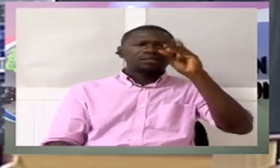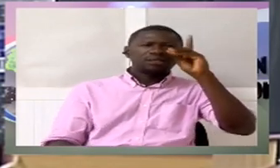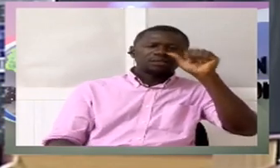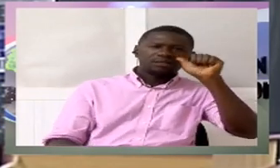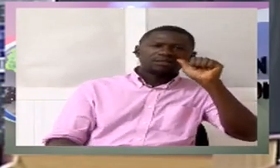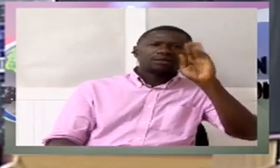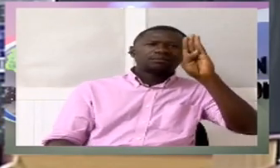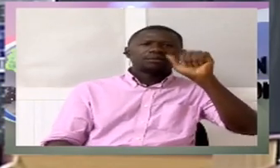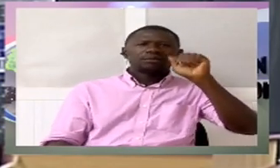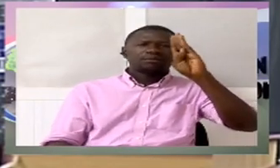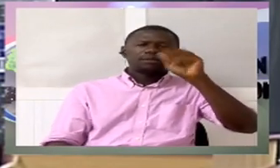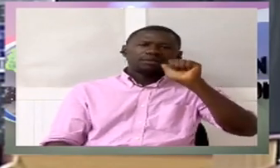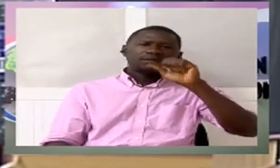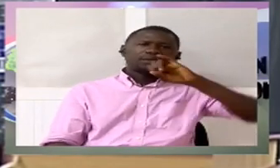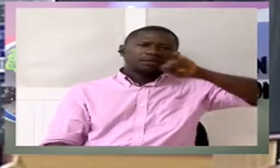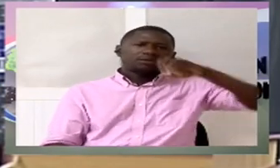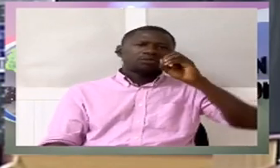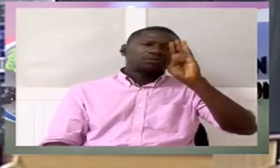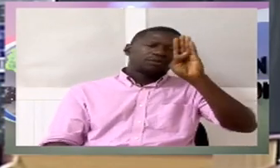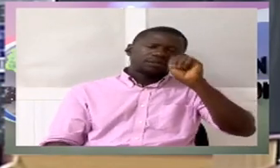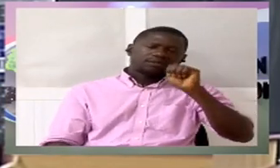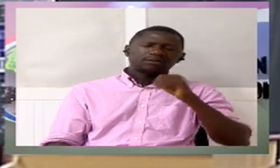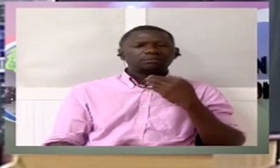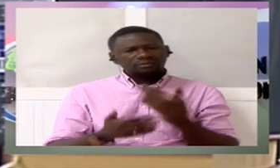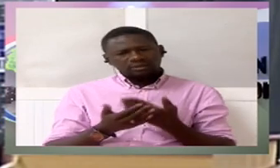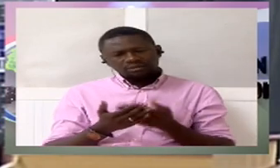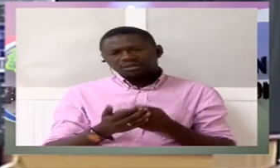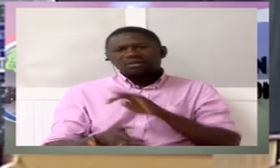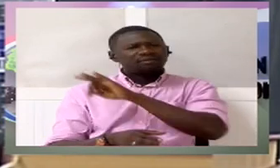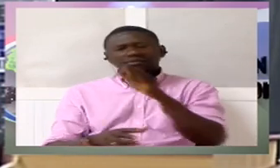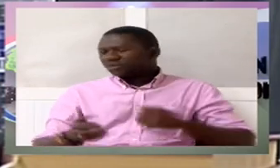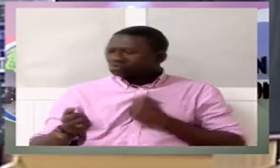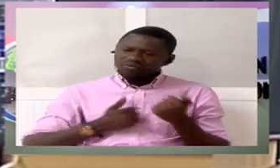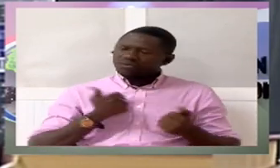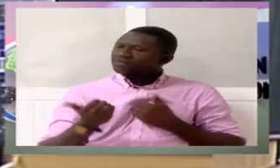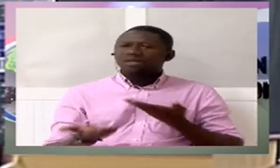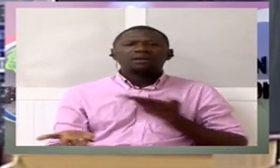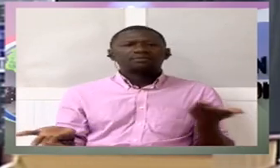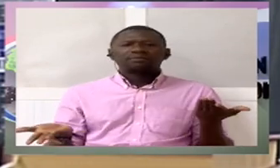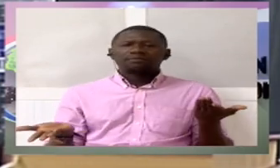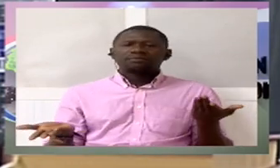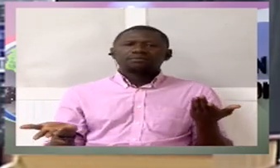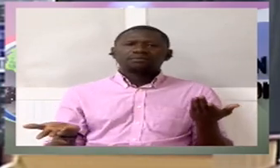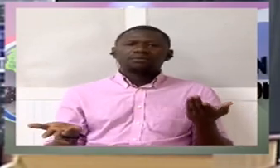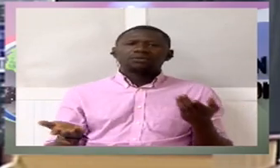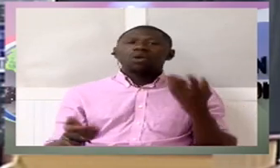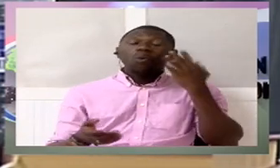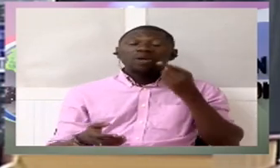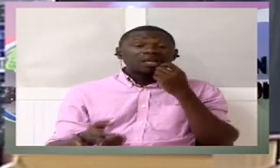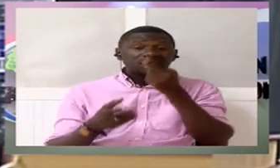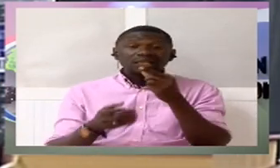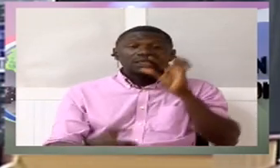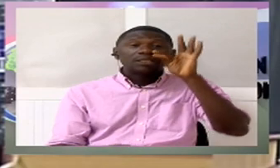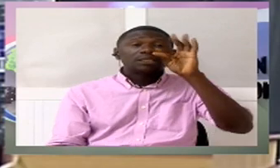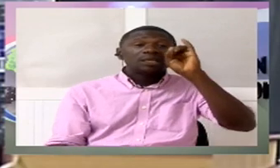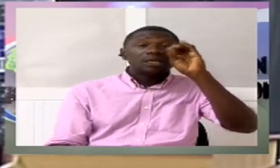job. Isabari dimbaya batata. Please, the family is suffering. Birinko tida baba job damo. Once I said